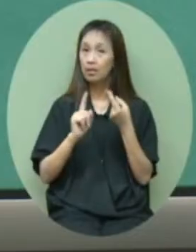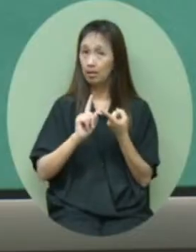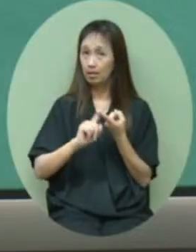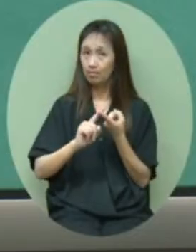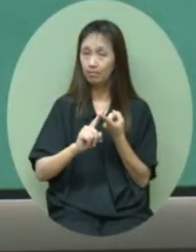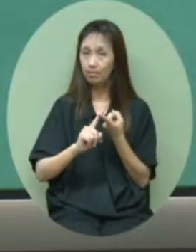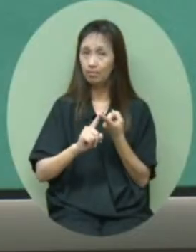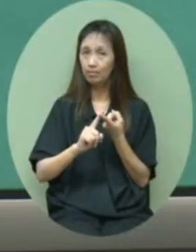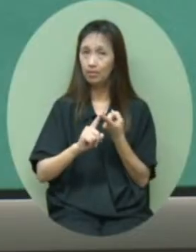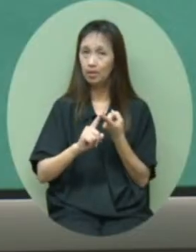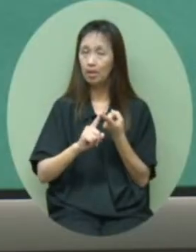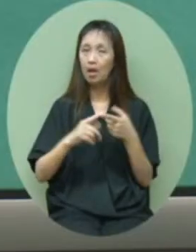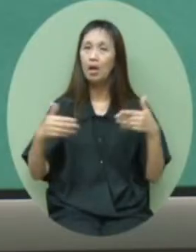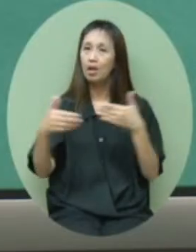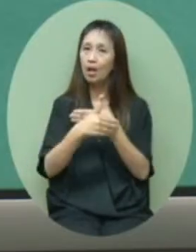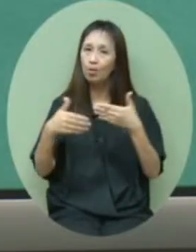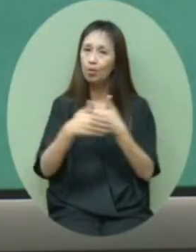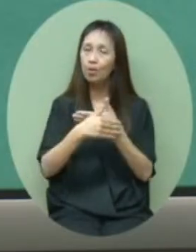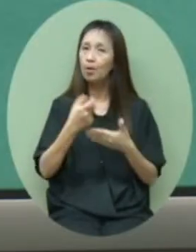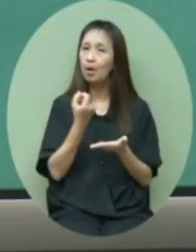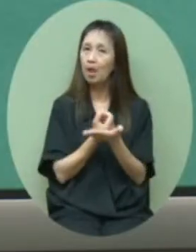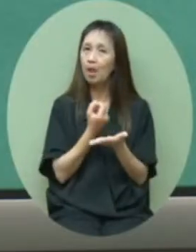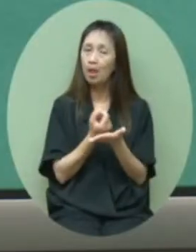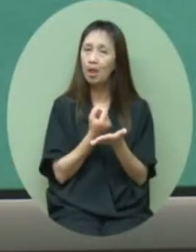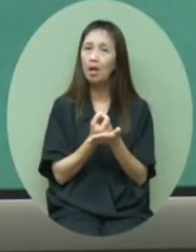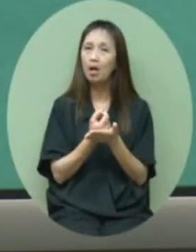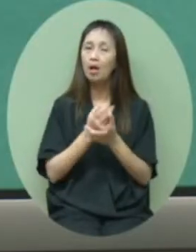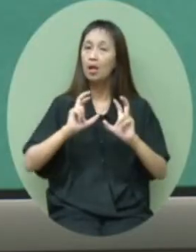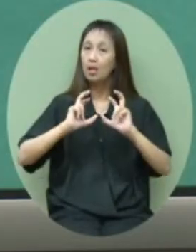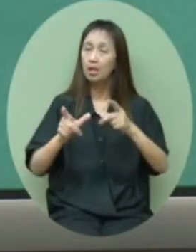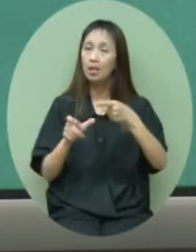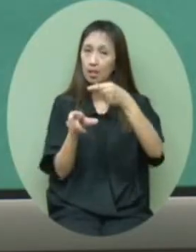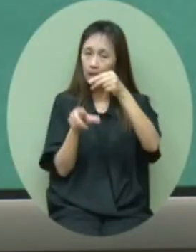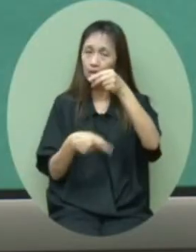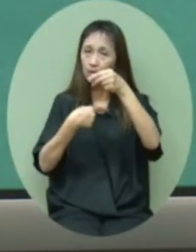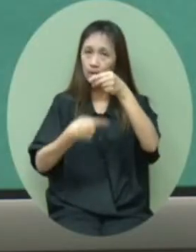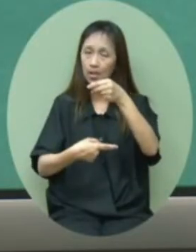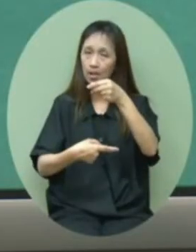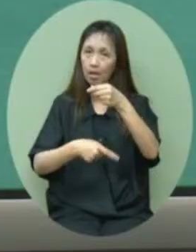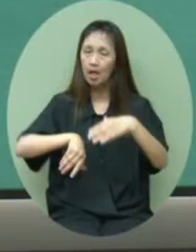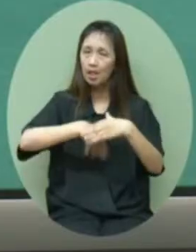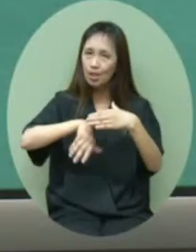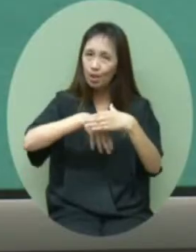celebrate the anniversary. There will be, first of all, public